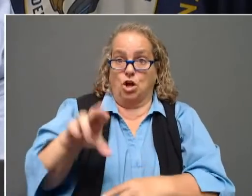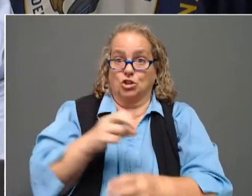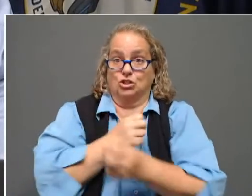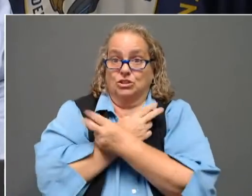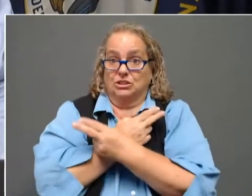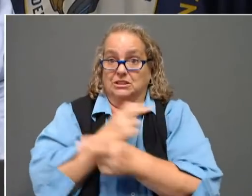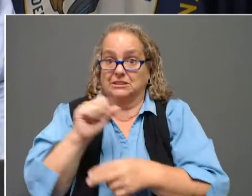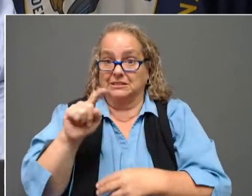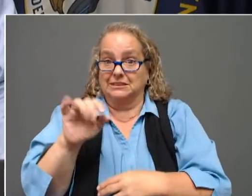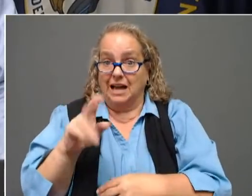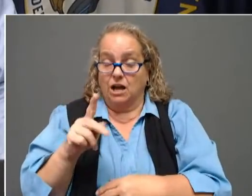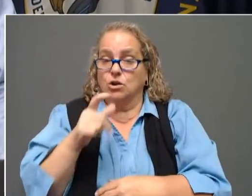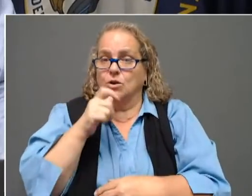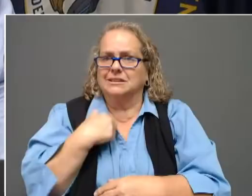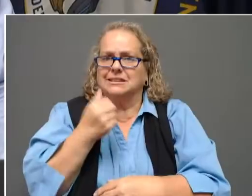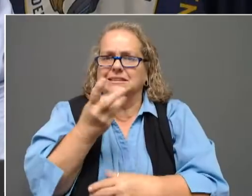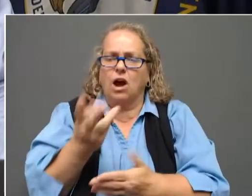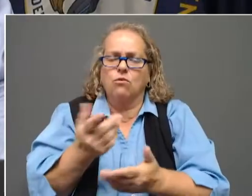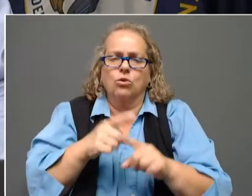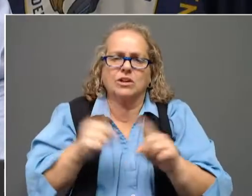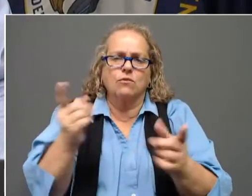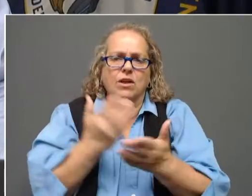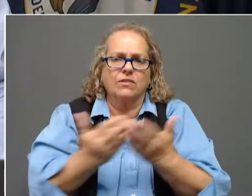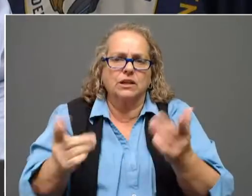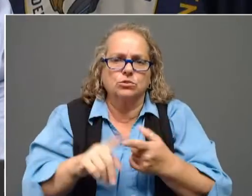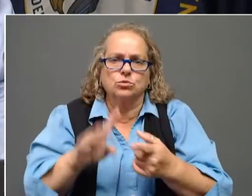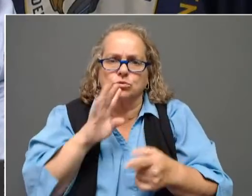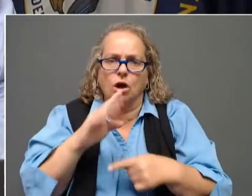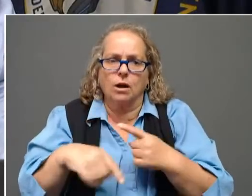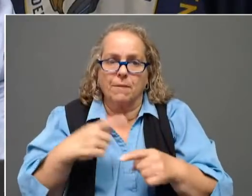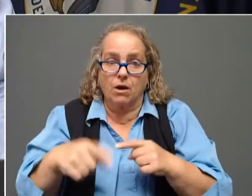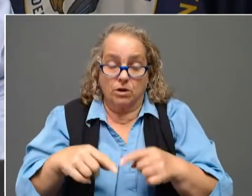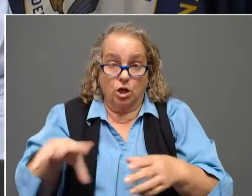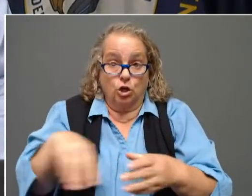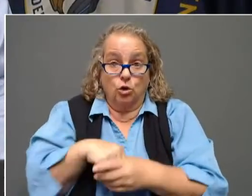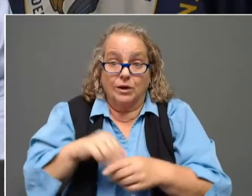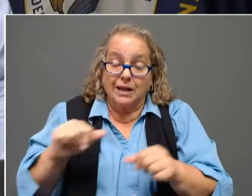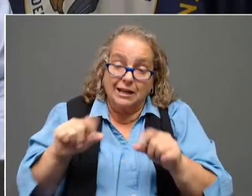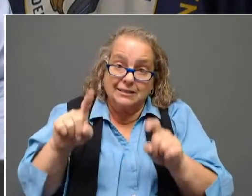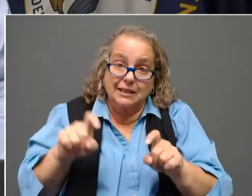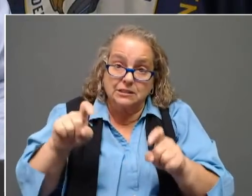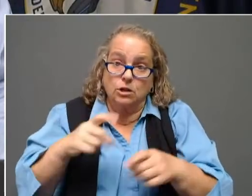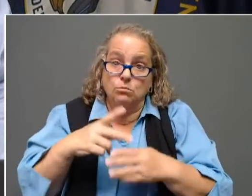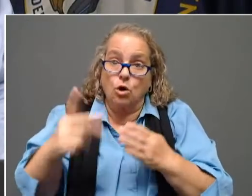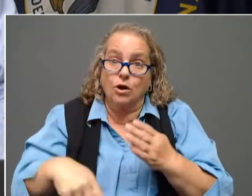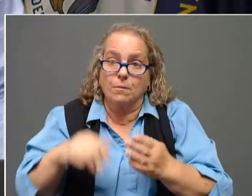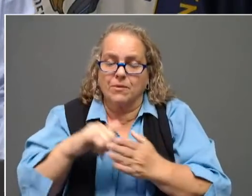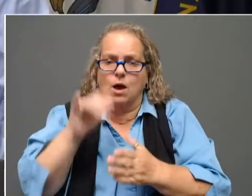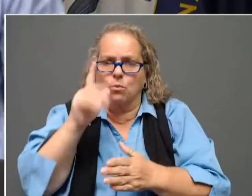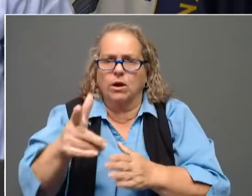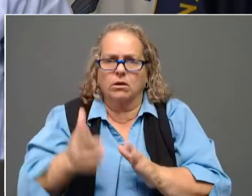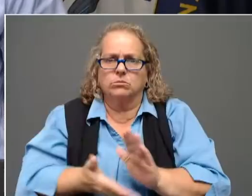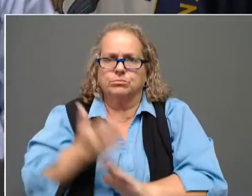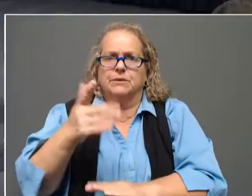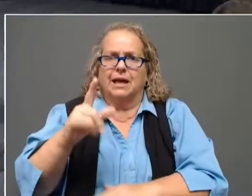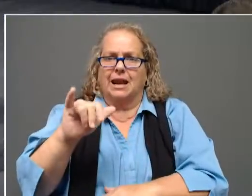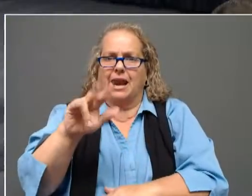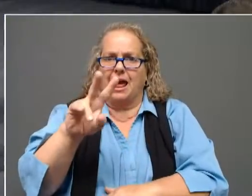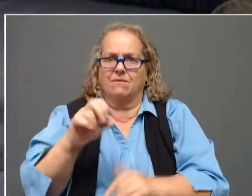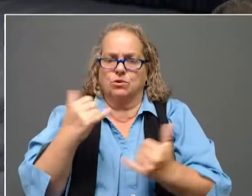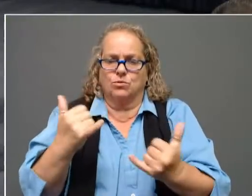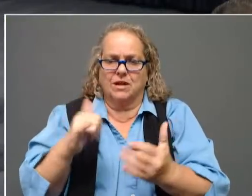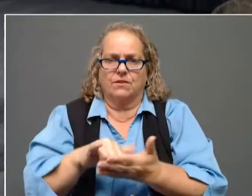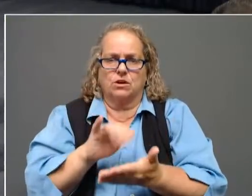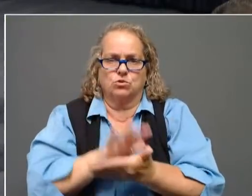several different things to talk about, including a testing program that is going to go live today that school systems can use.